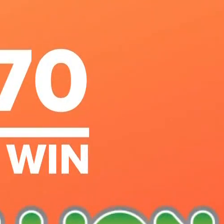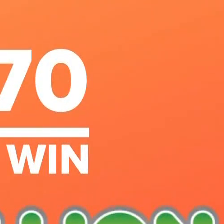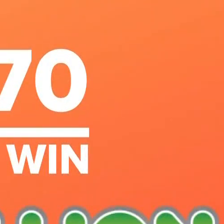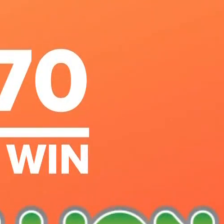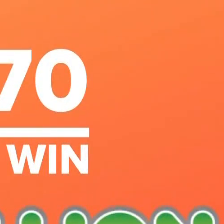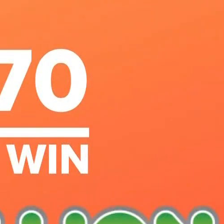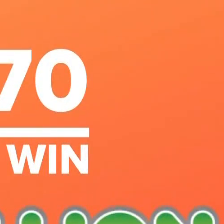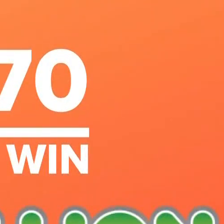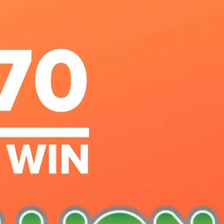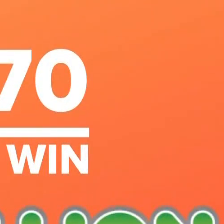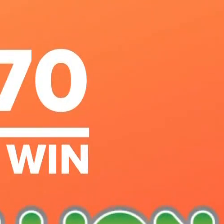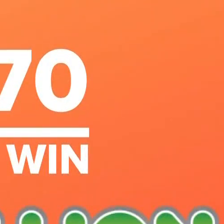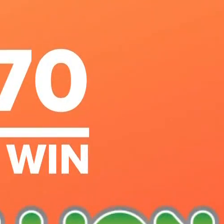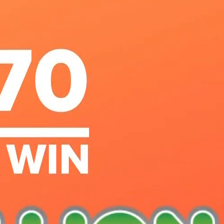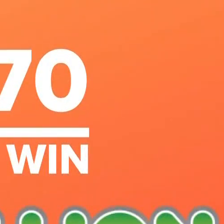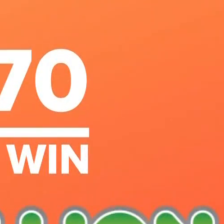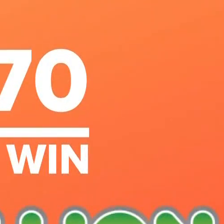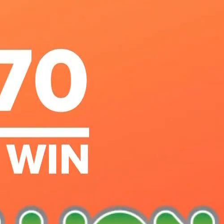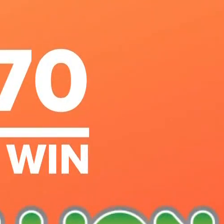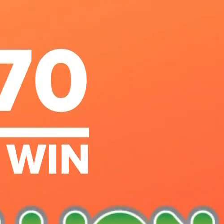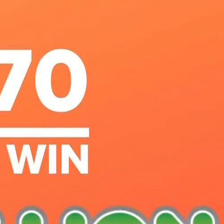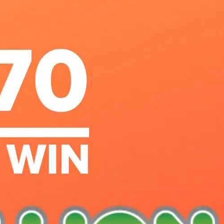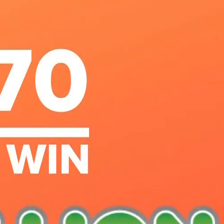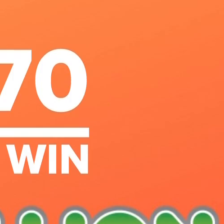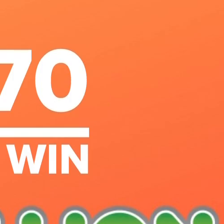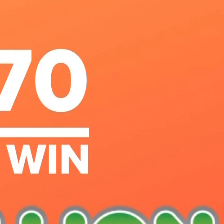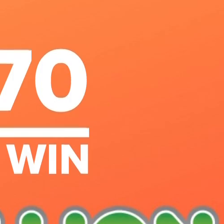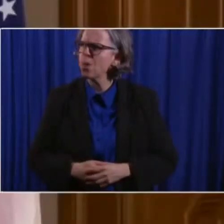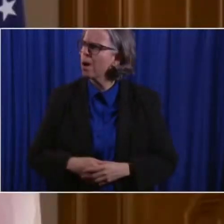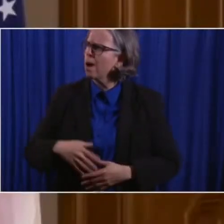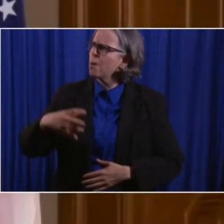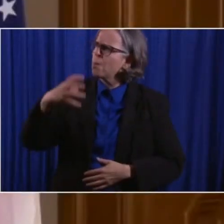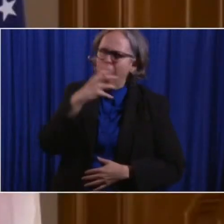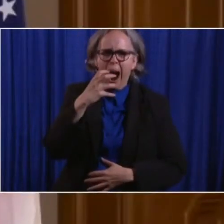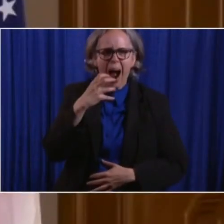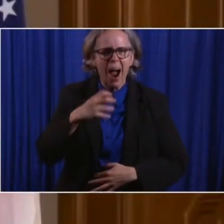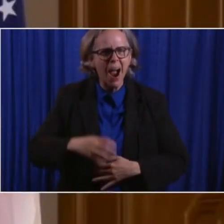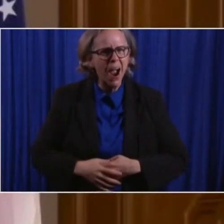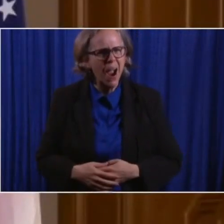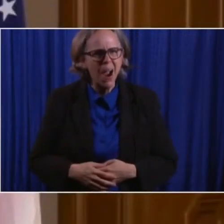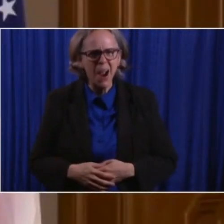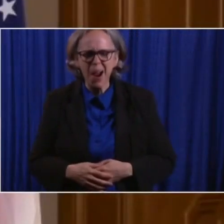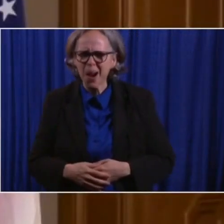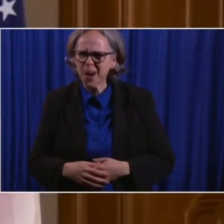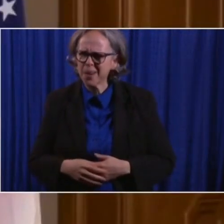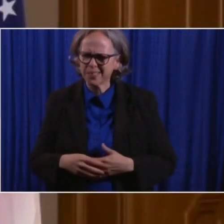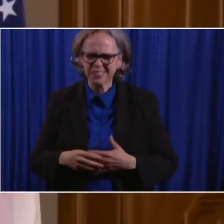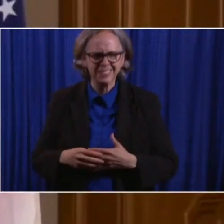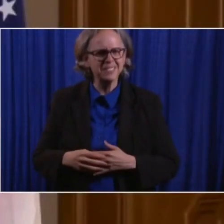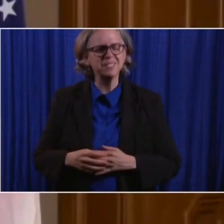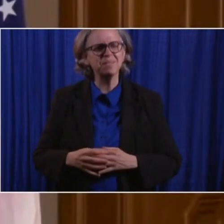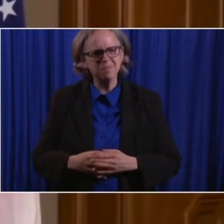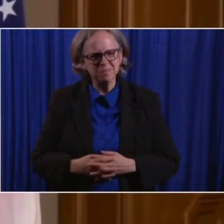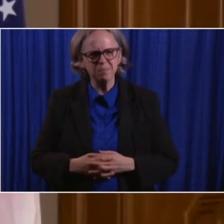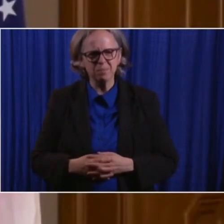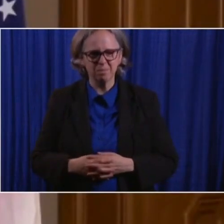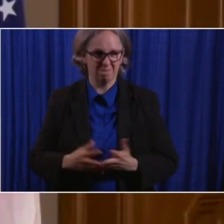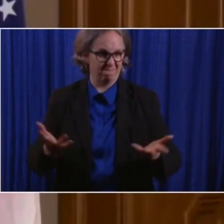people registering to win and vaccination rates on the rise. We have seen increases really